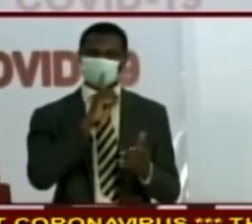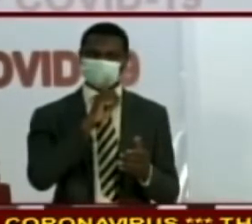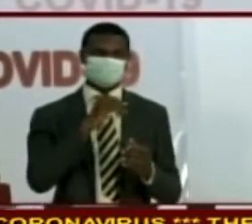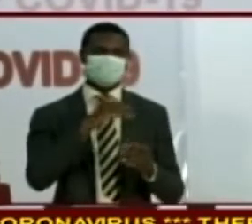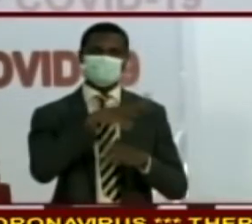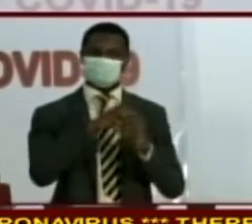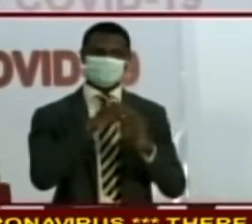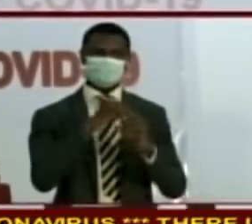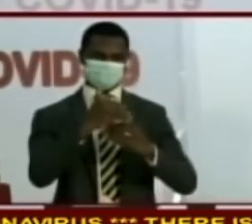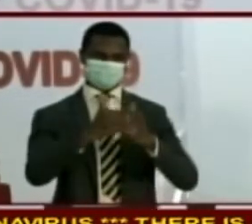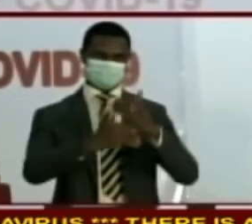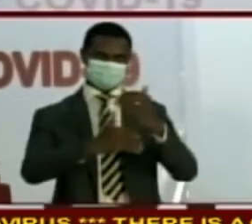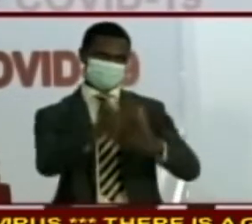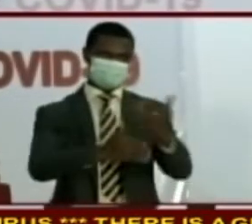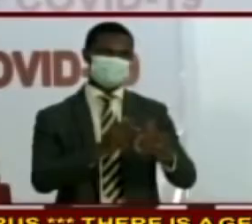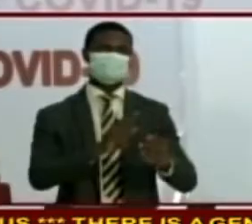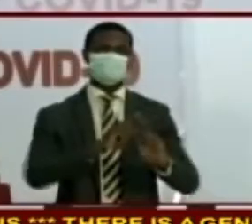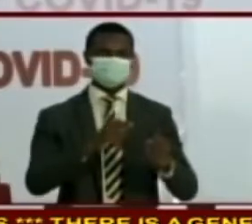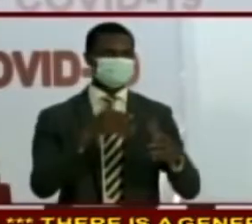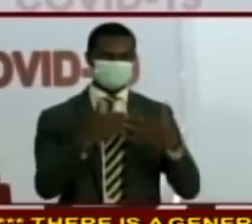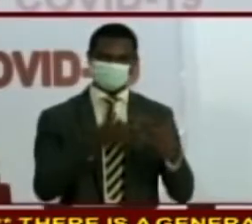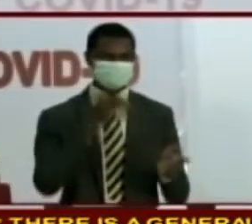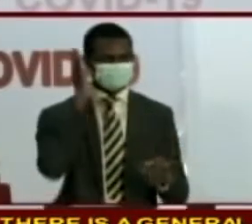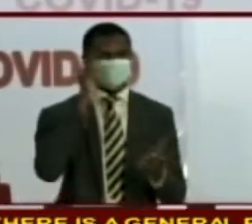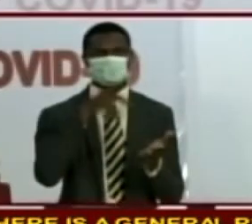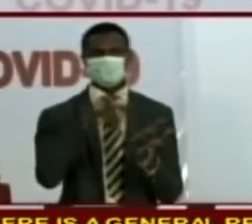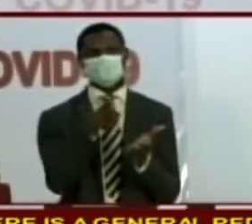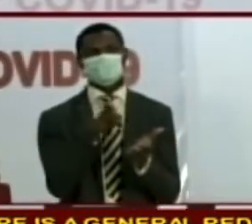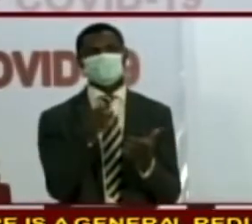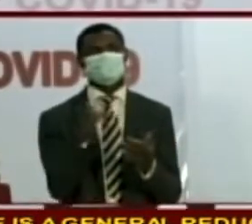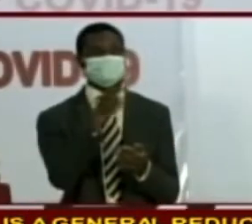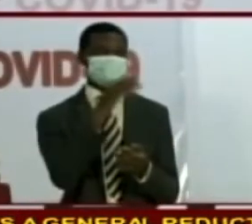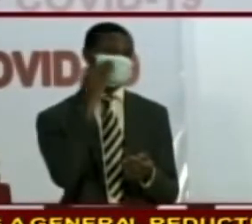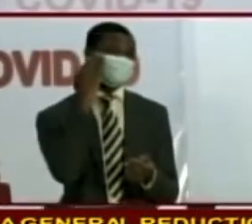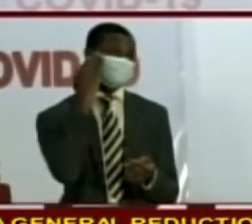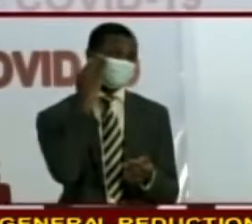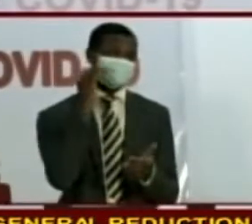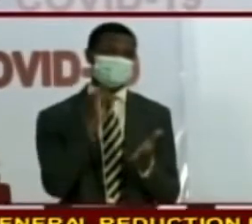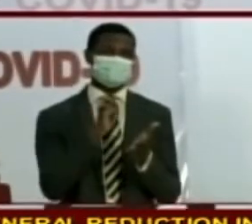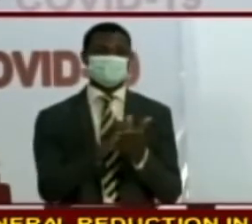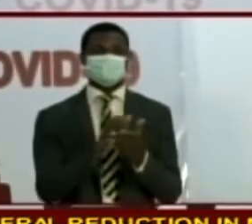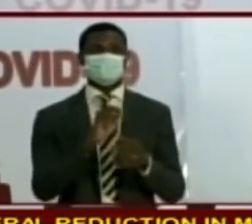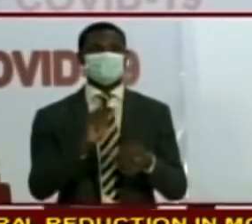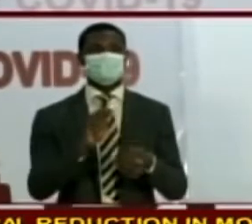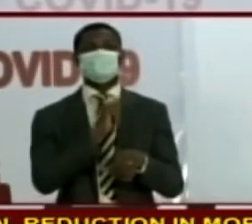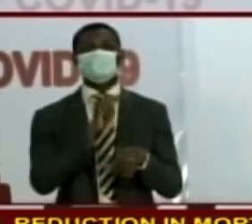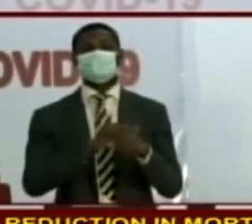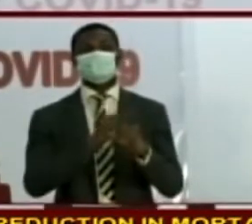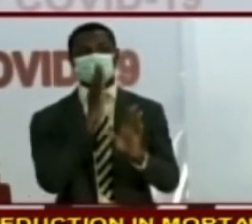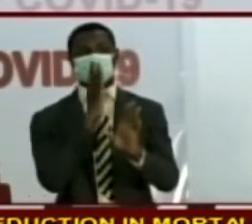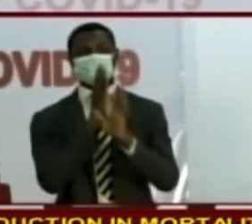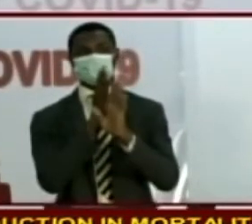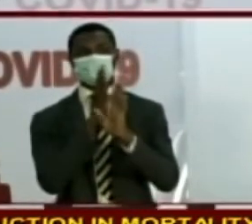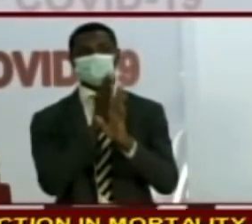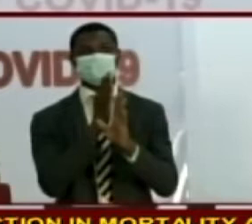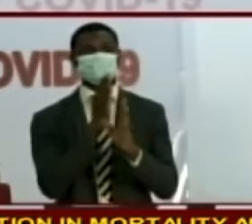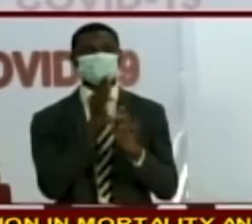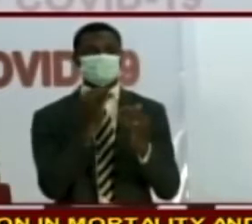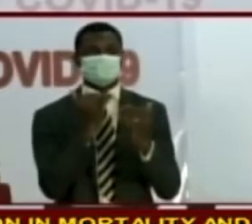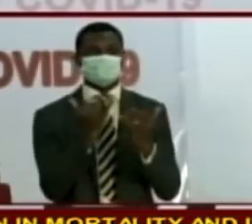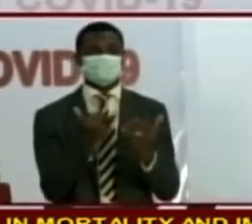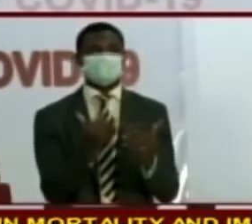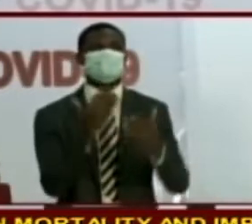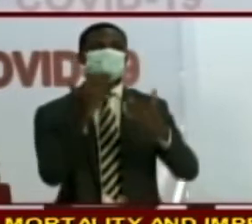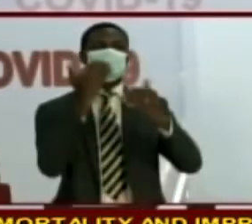that is being processed. You are aware of the fact that the National Assembly is even cutting short its recess